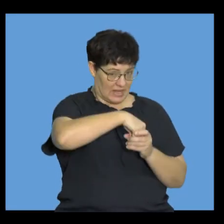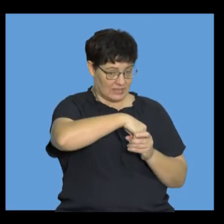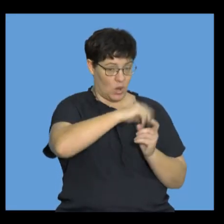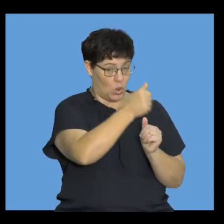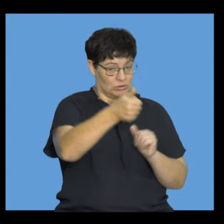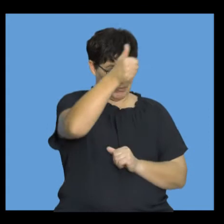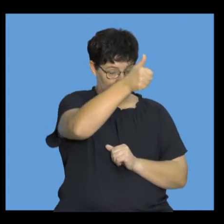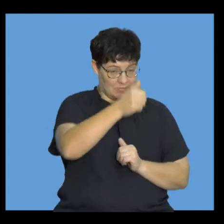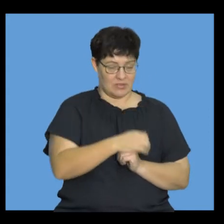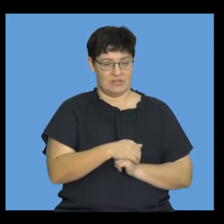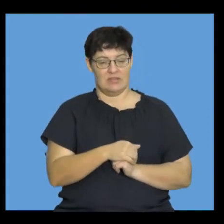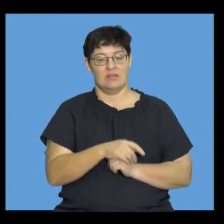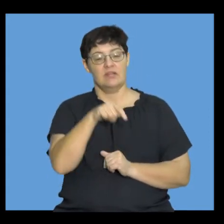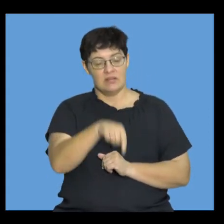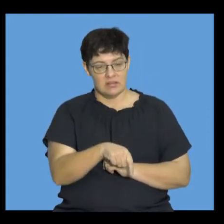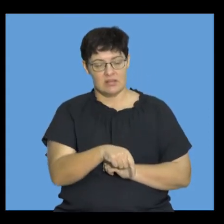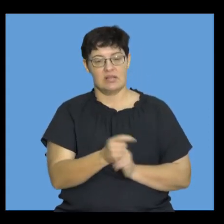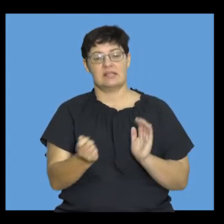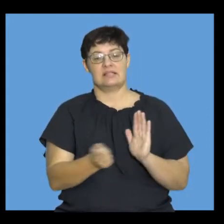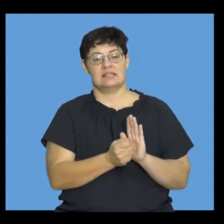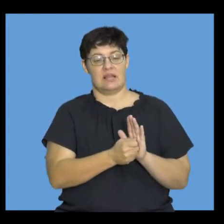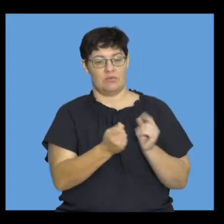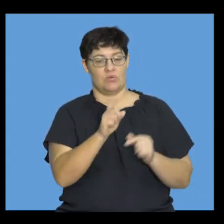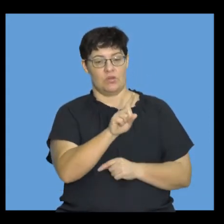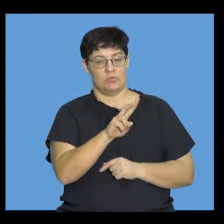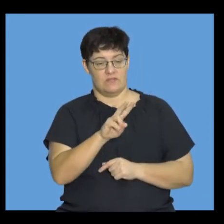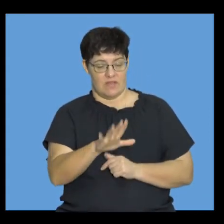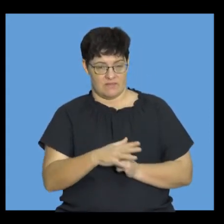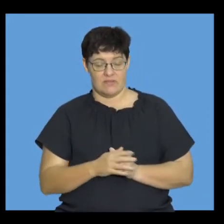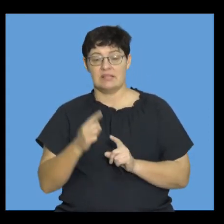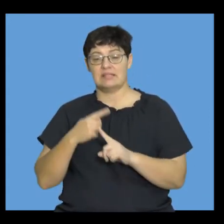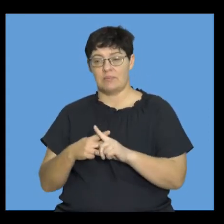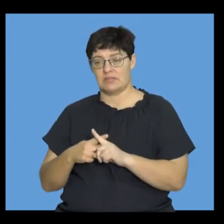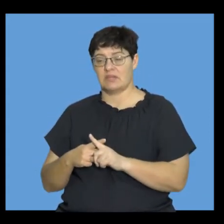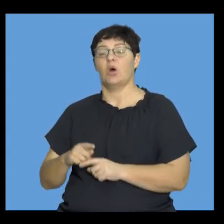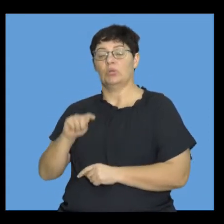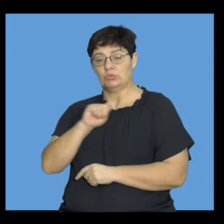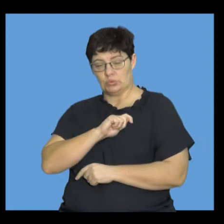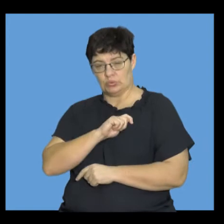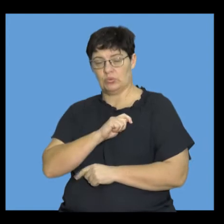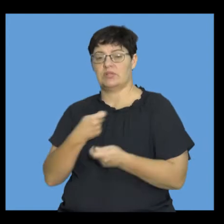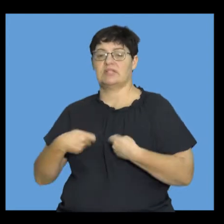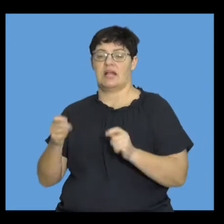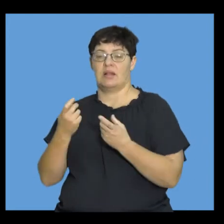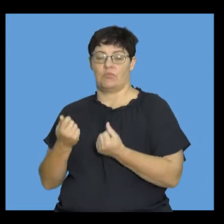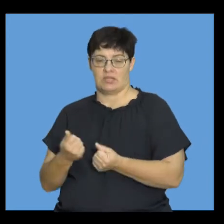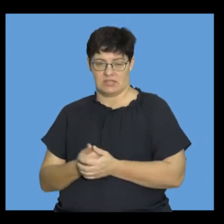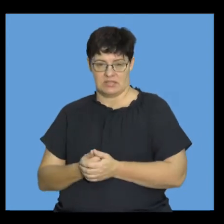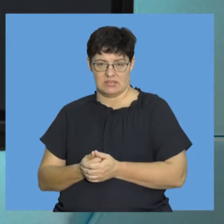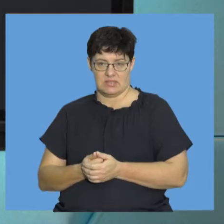top, over your selling price, which is 125, times your actual selling price, and you want to